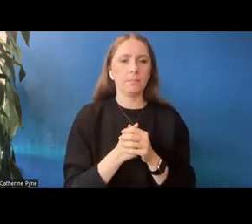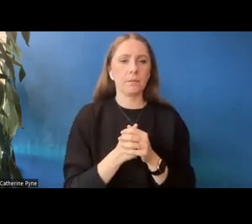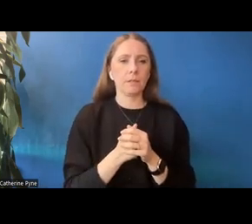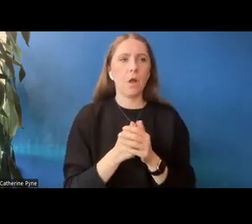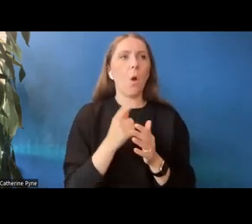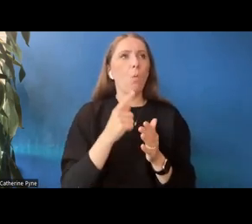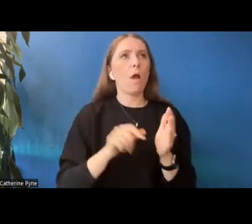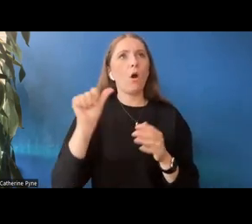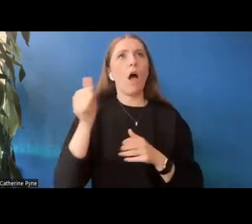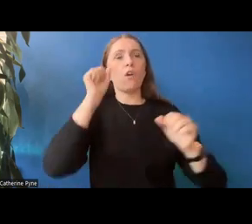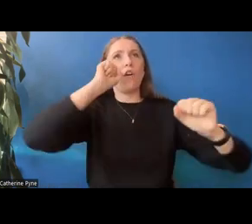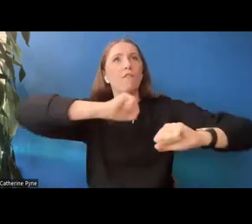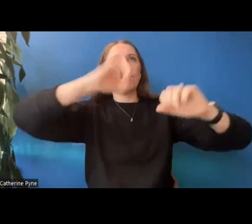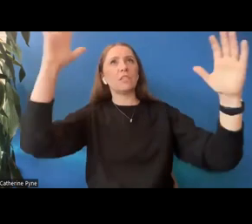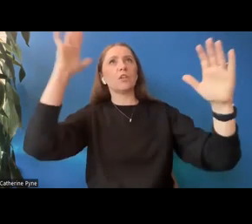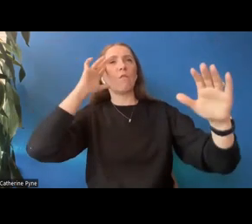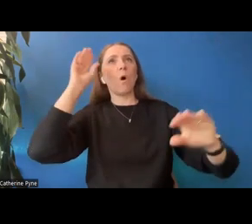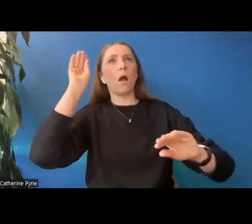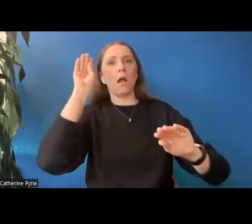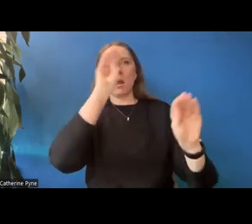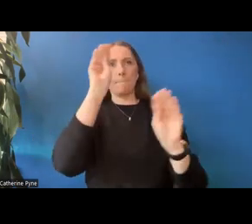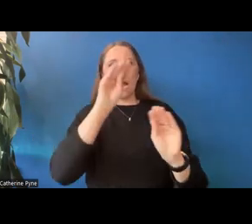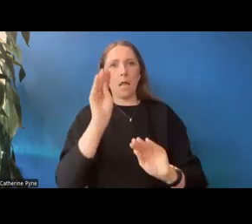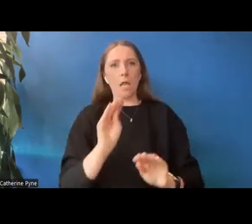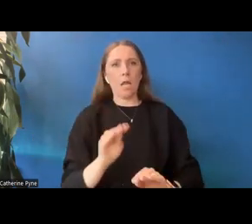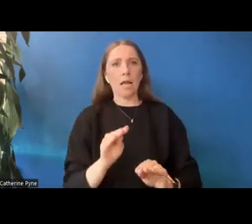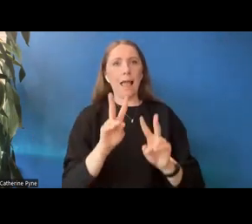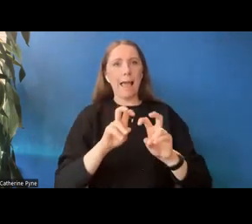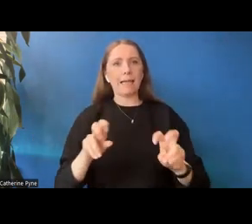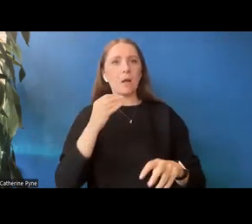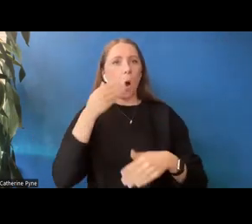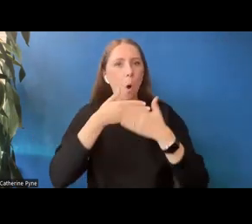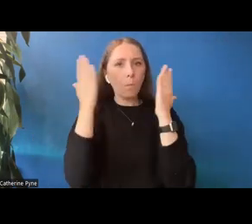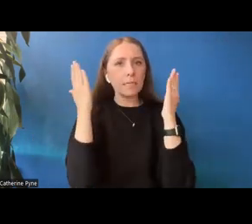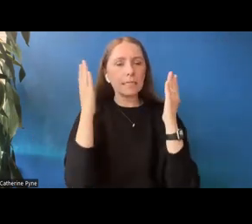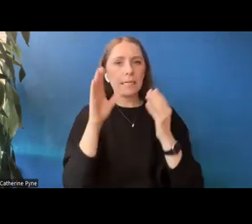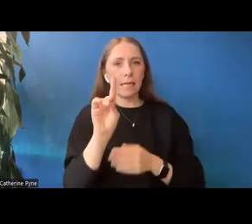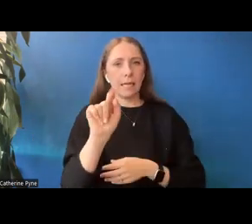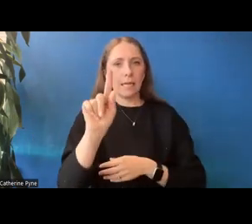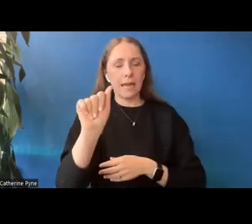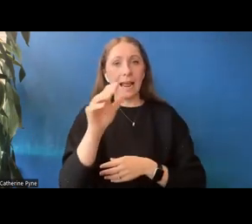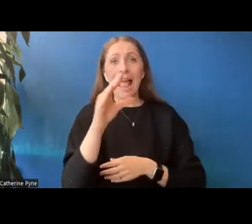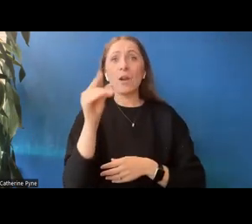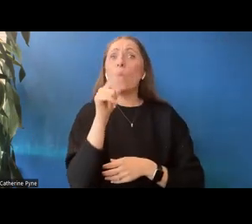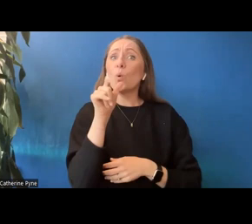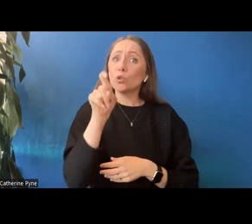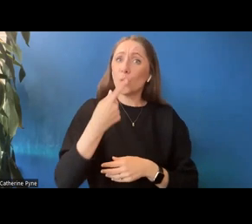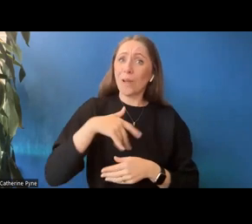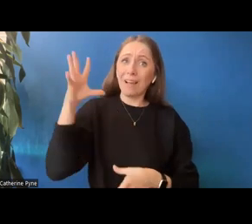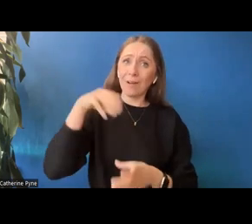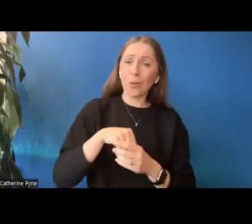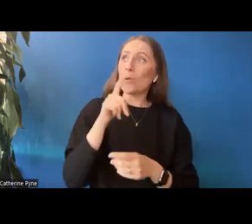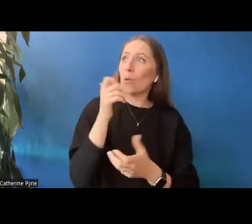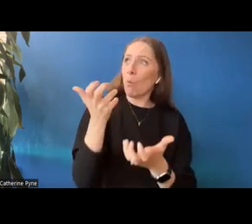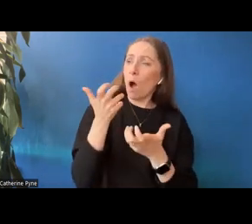are other visions for compiling and analyzing homelessness data? And then who else to include? Who